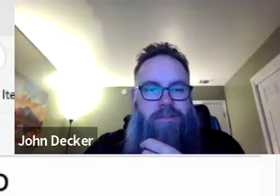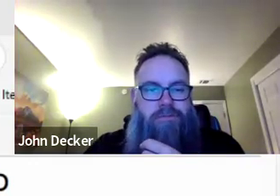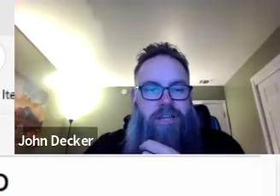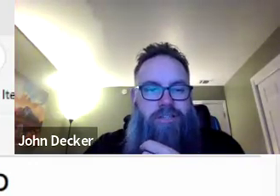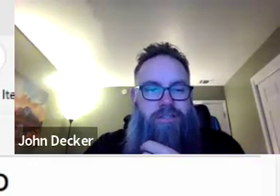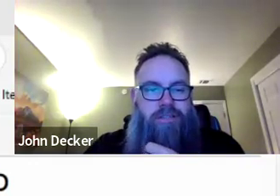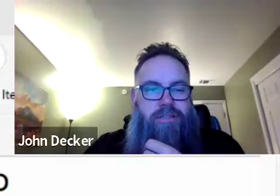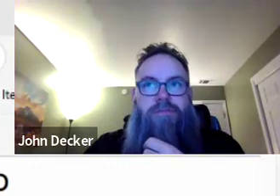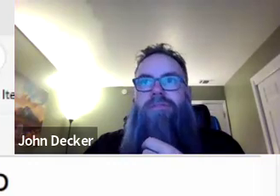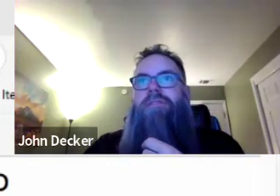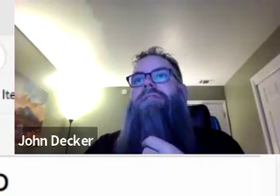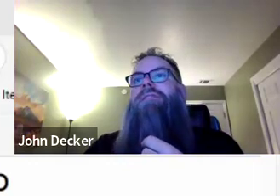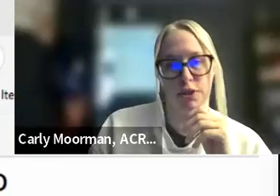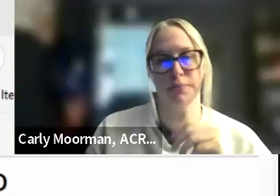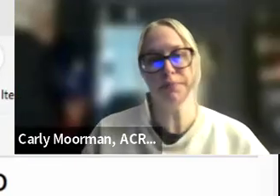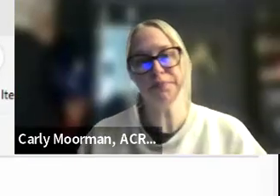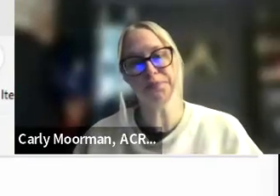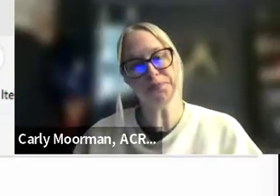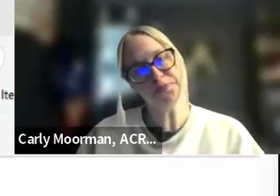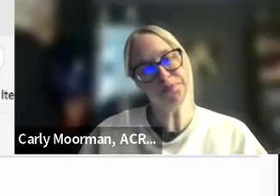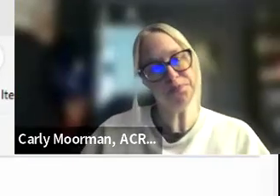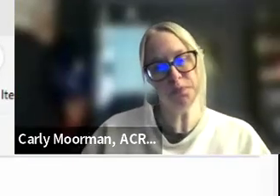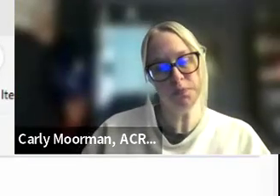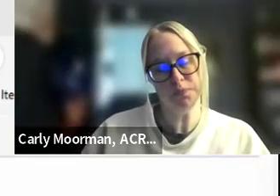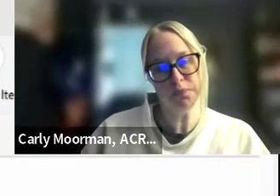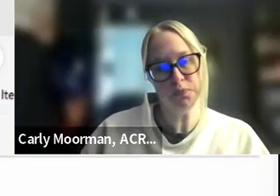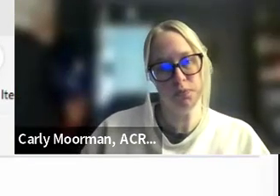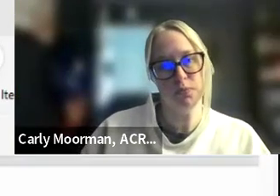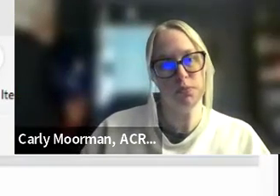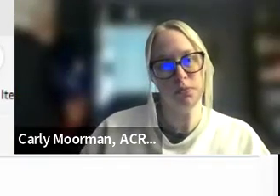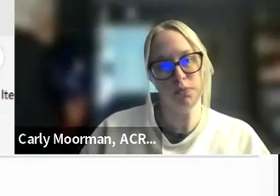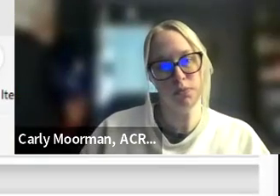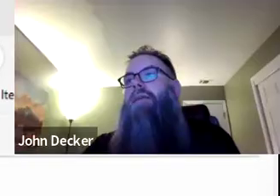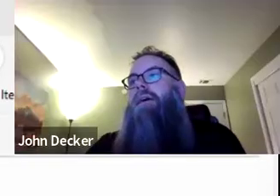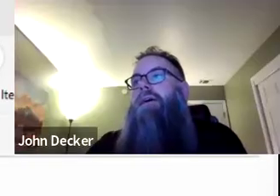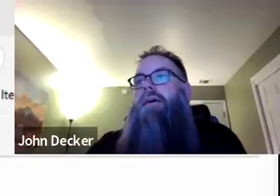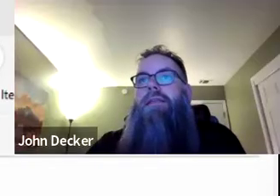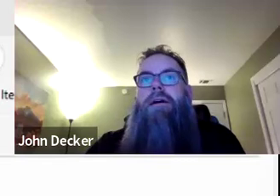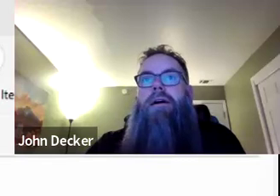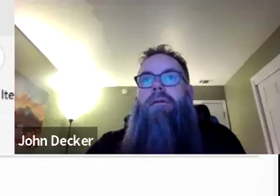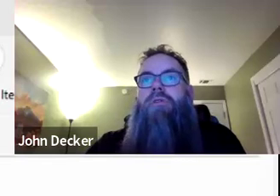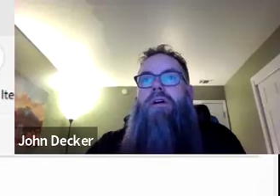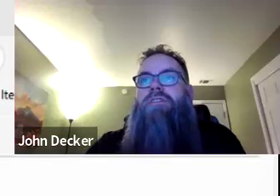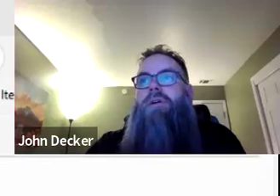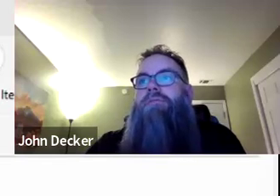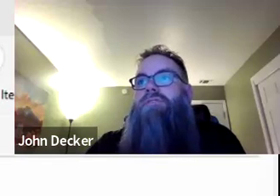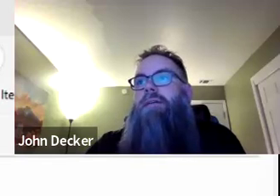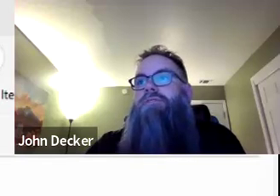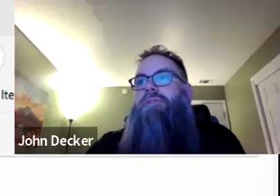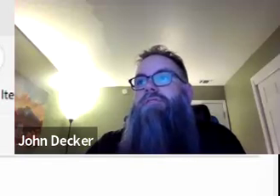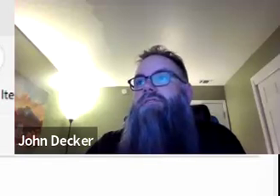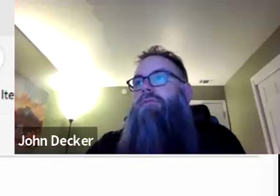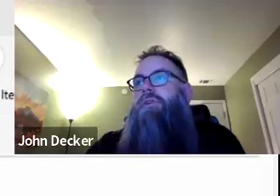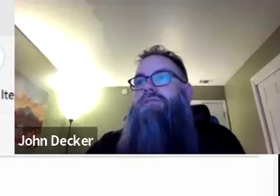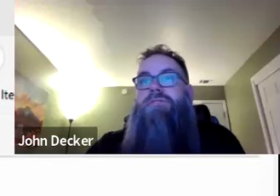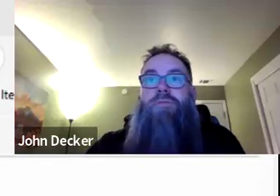some of these new changes and stuff. For sure. Okay, and then requires the department to